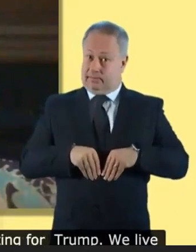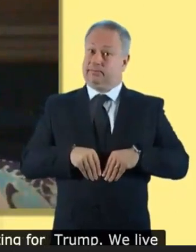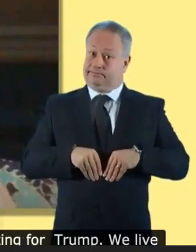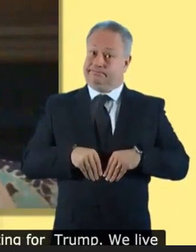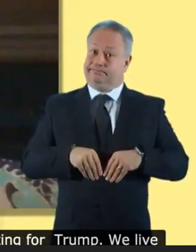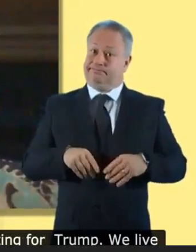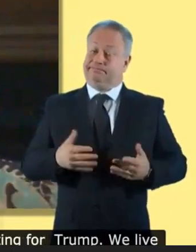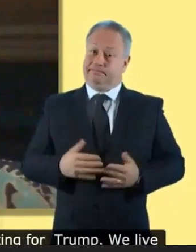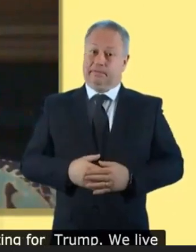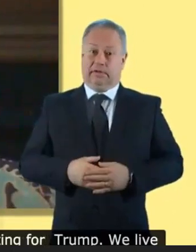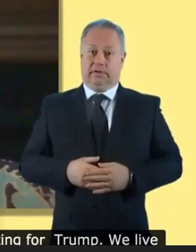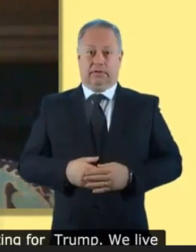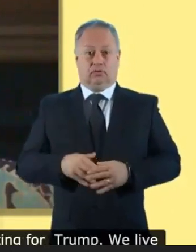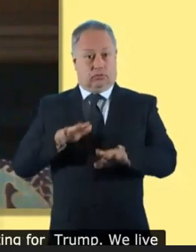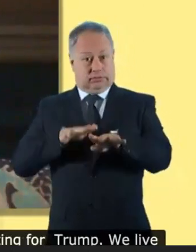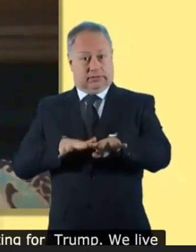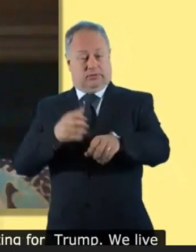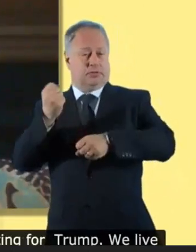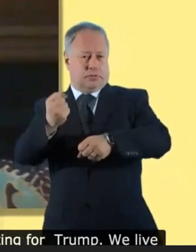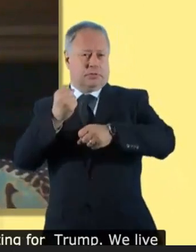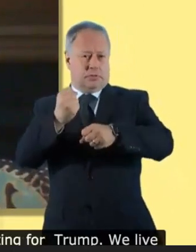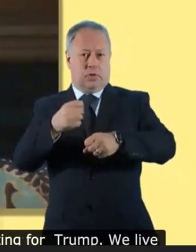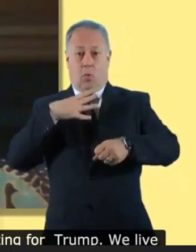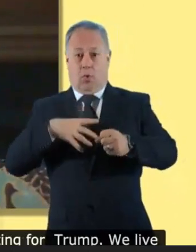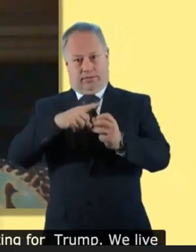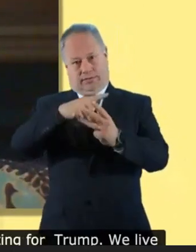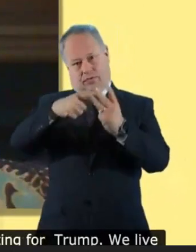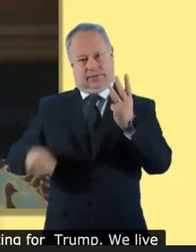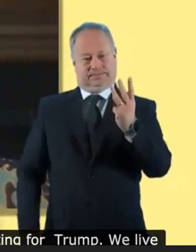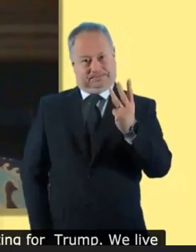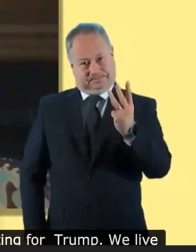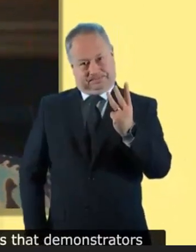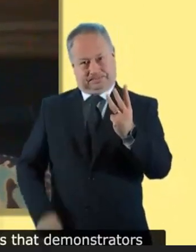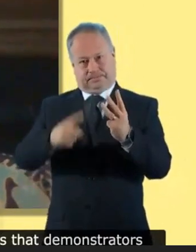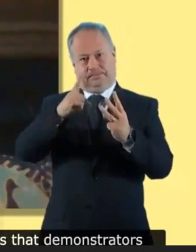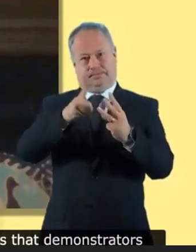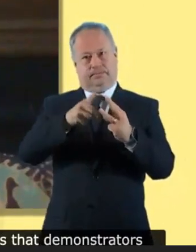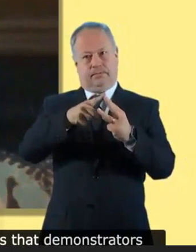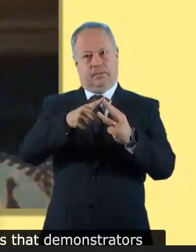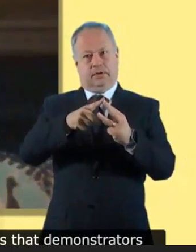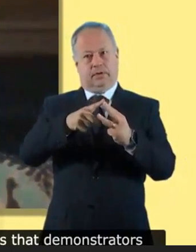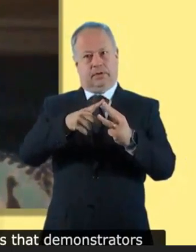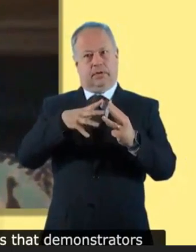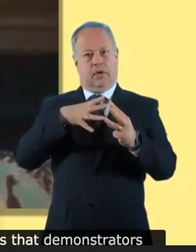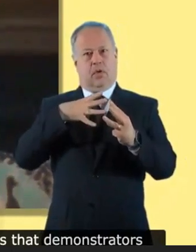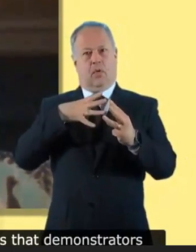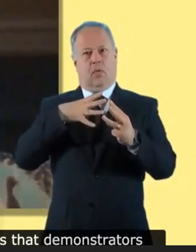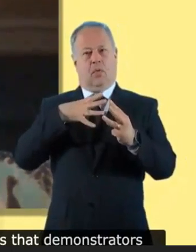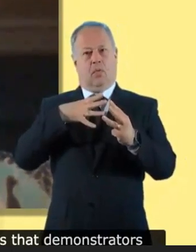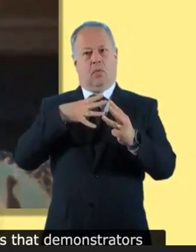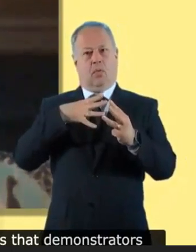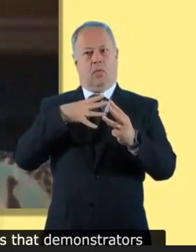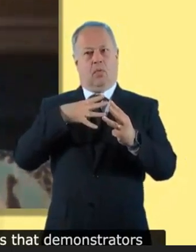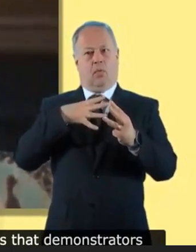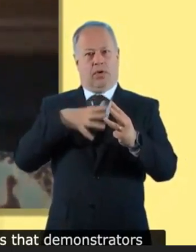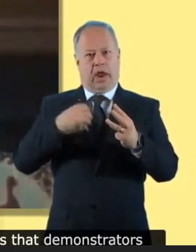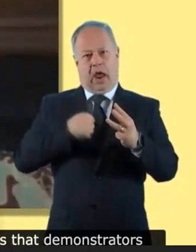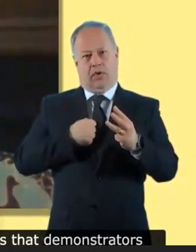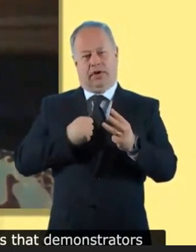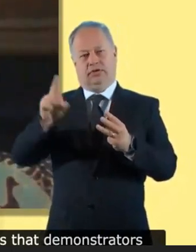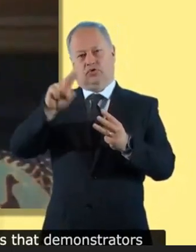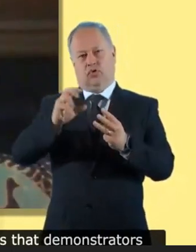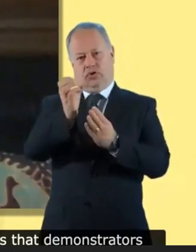that demonstrators had of us? There were three of them. They were calling for decolonization of the curriculum in recognition